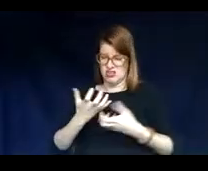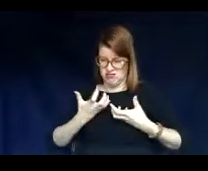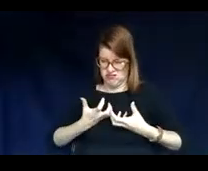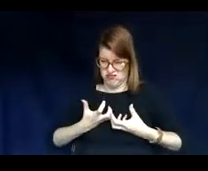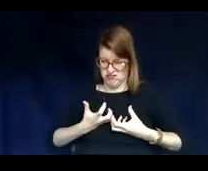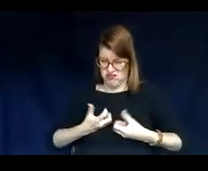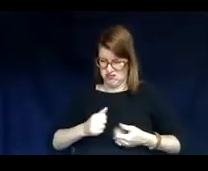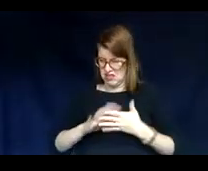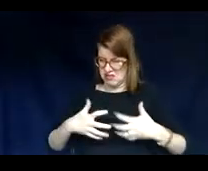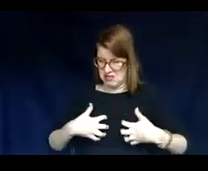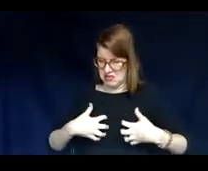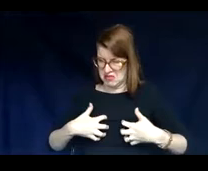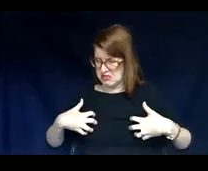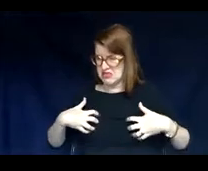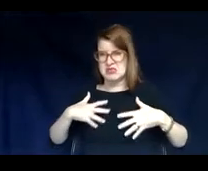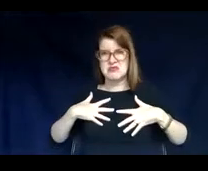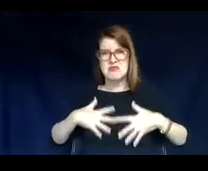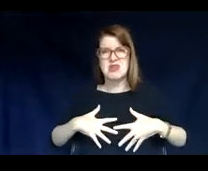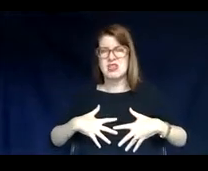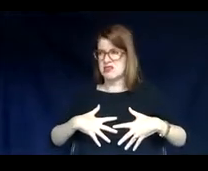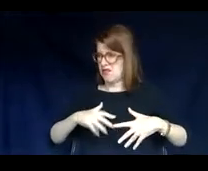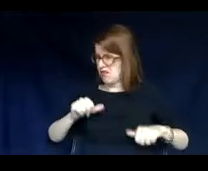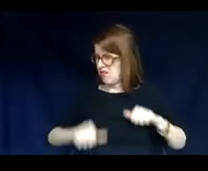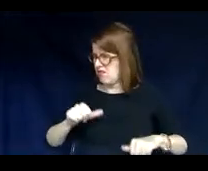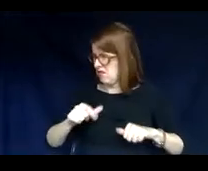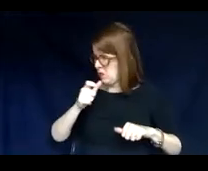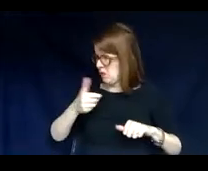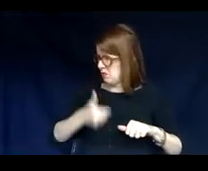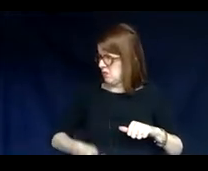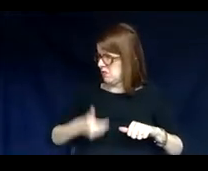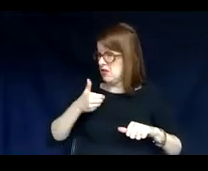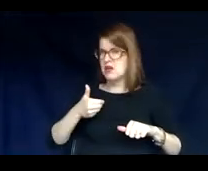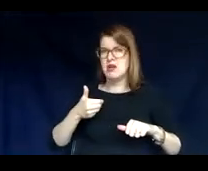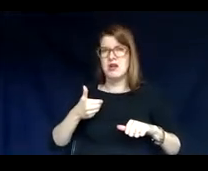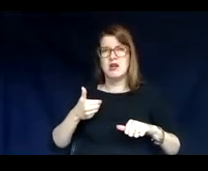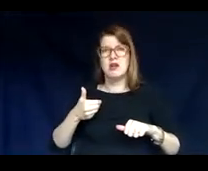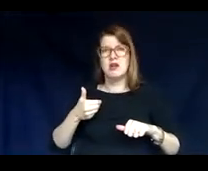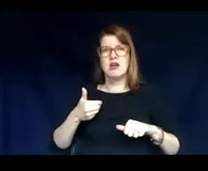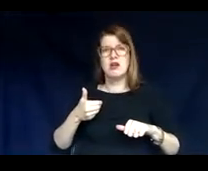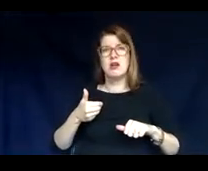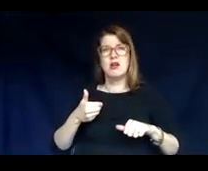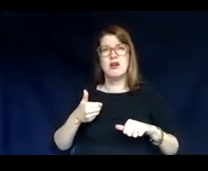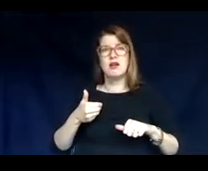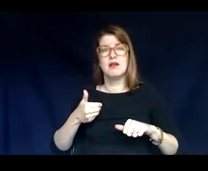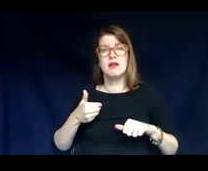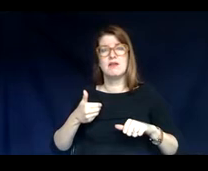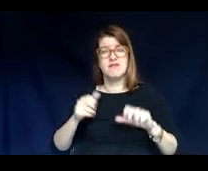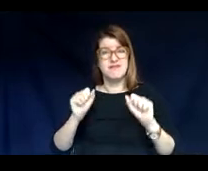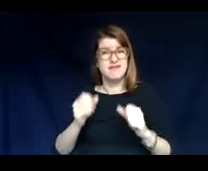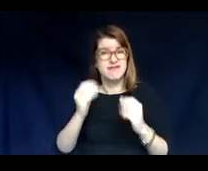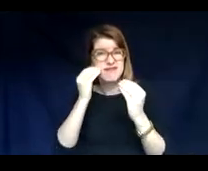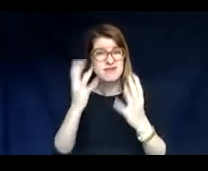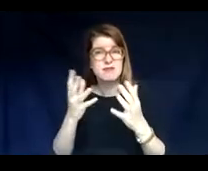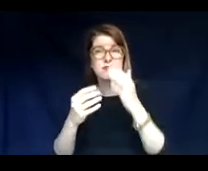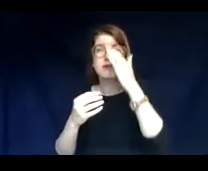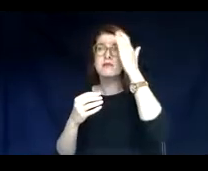it. And I questioned who I was as a person. I can tell you something, that when you